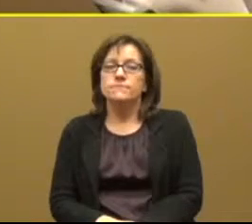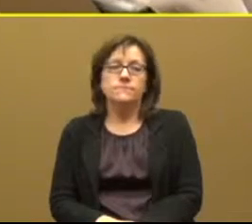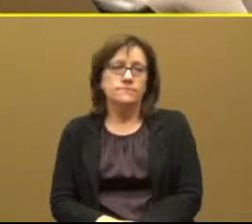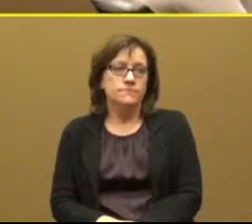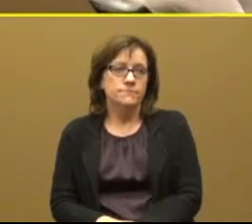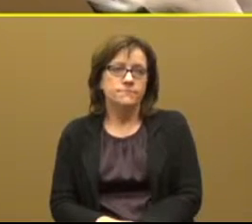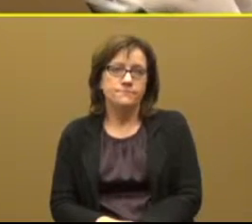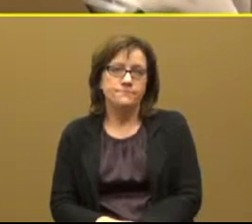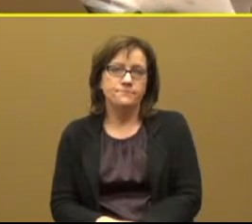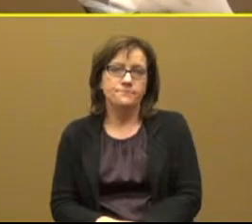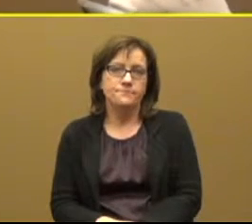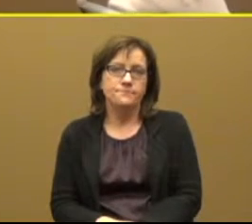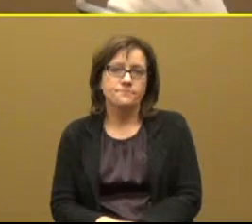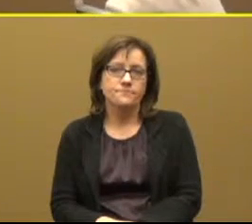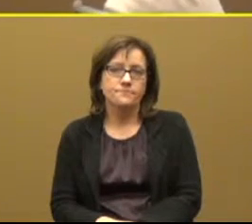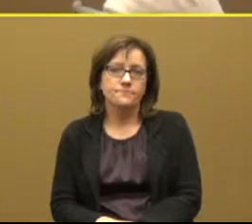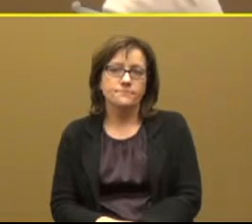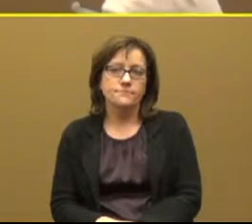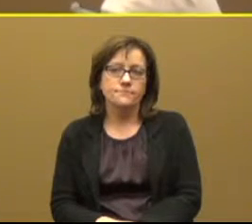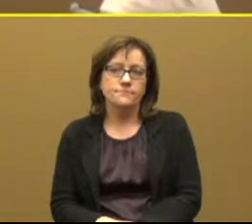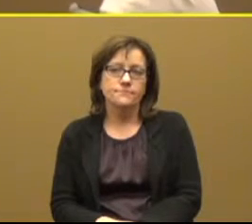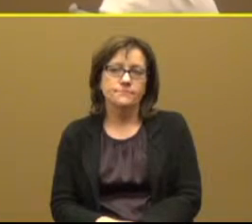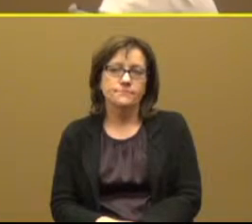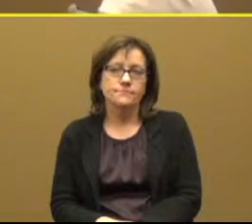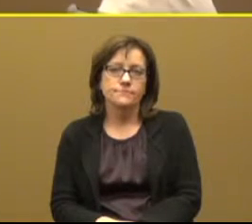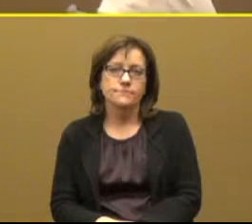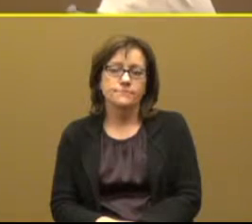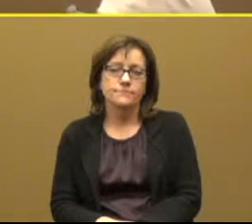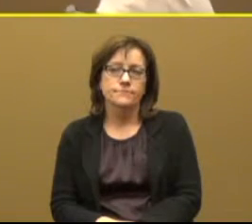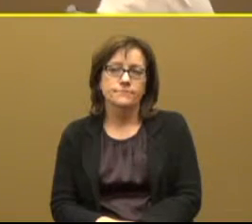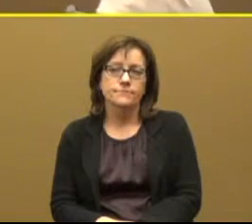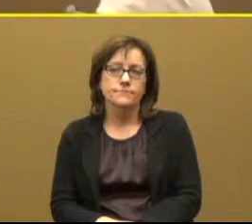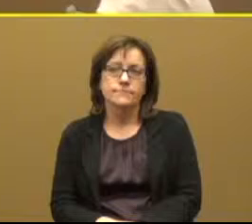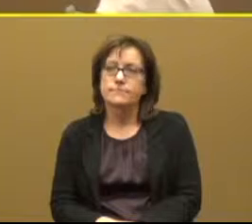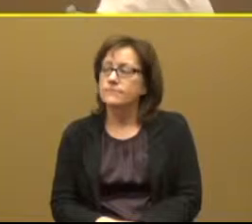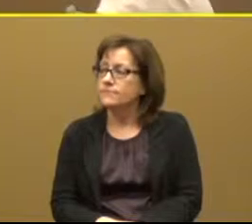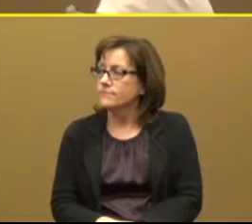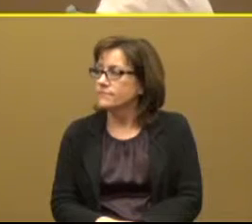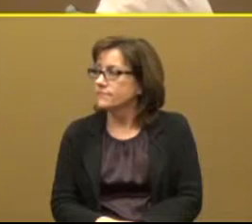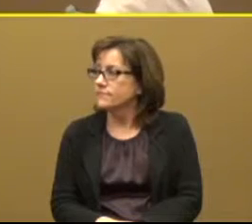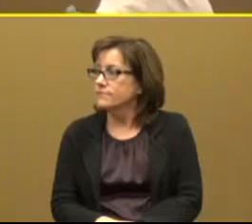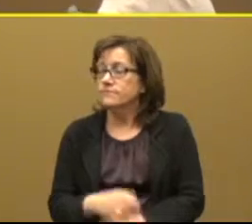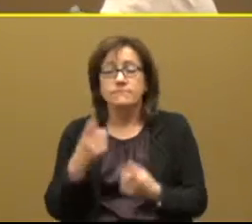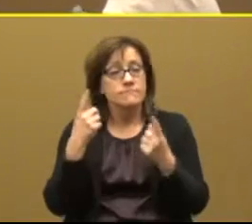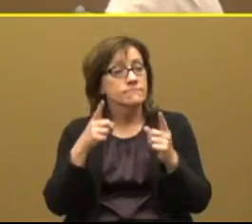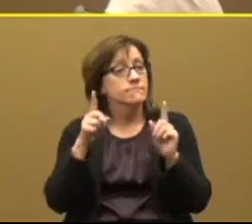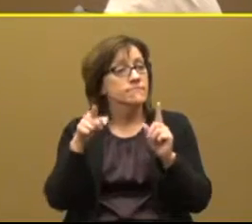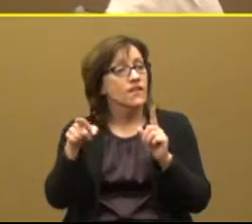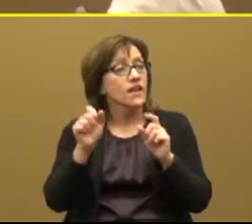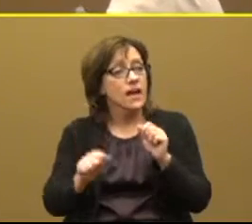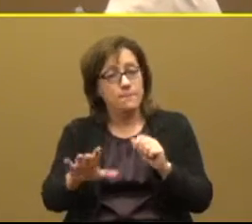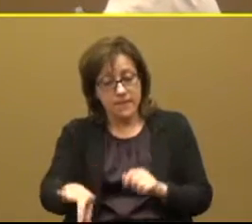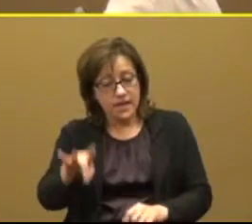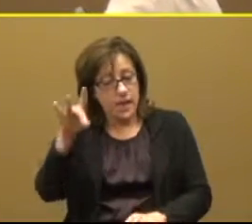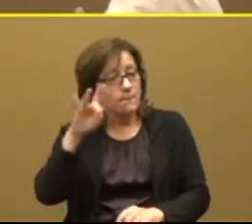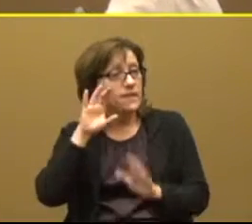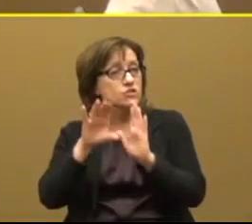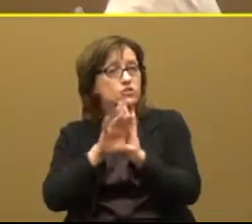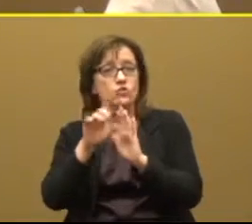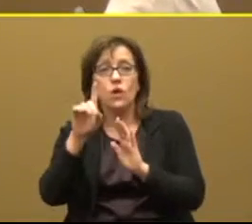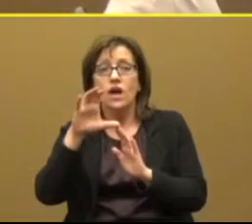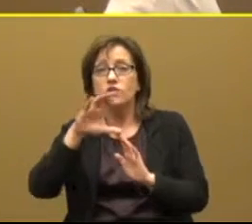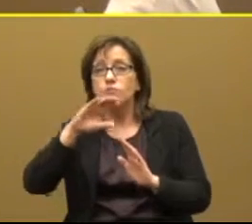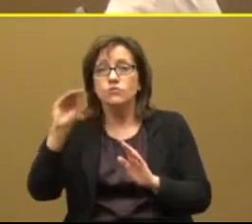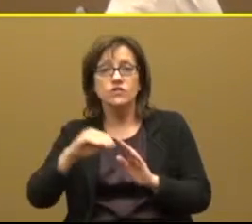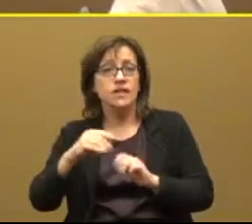Okay, so we know she can Successfully pick up pictures probably 100% of the time off the table. There's